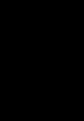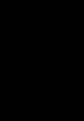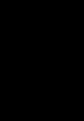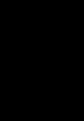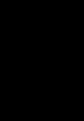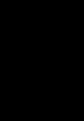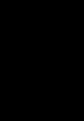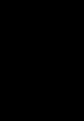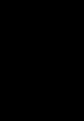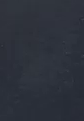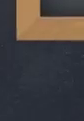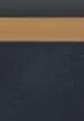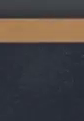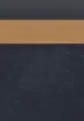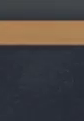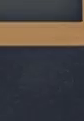national educator.